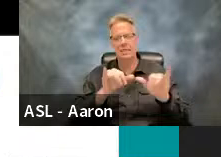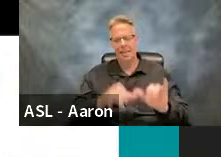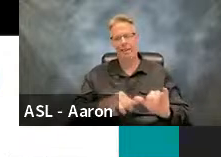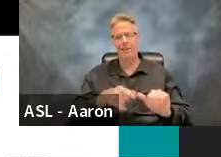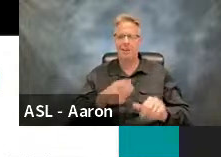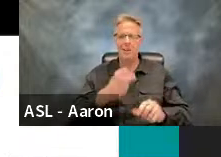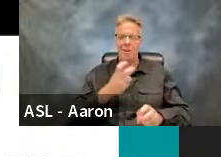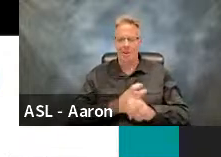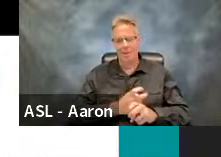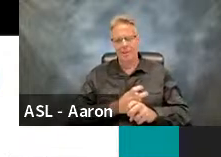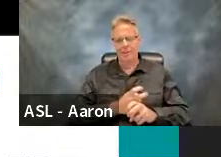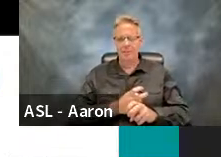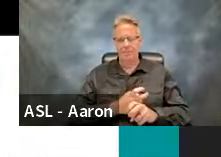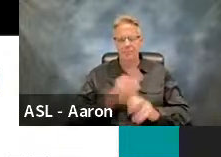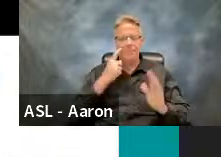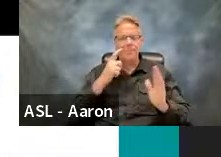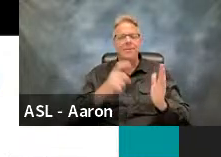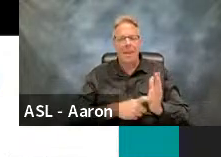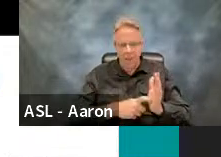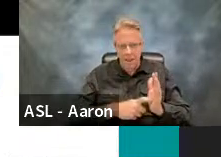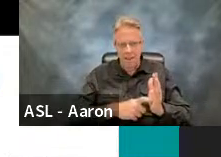hard to see.